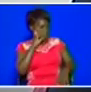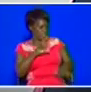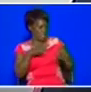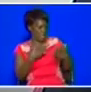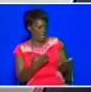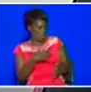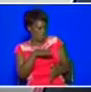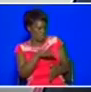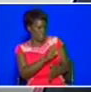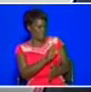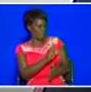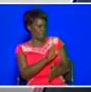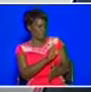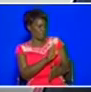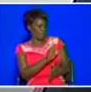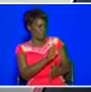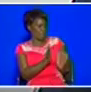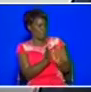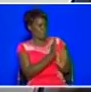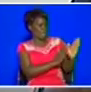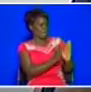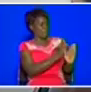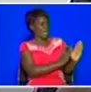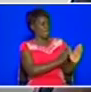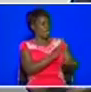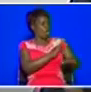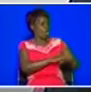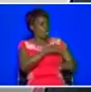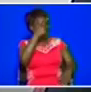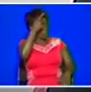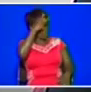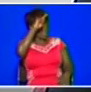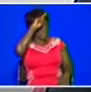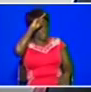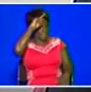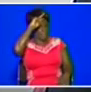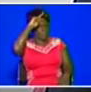can sort of land the ropes in terms of policy